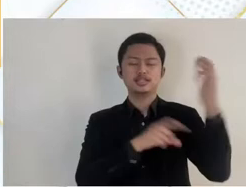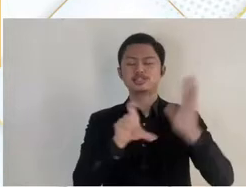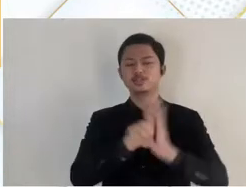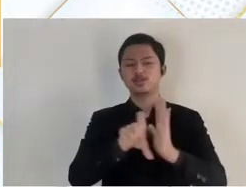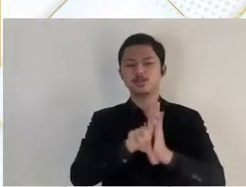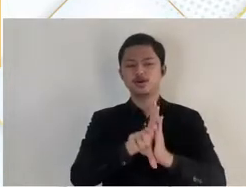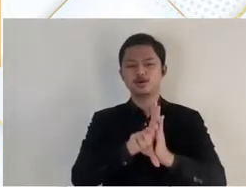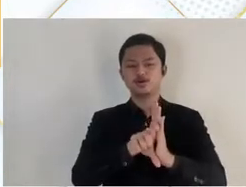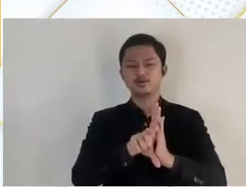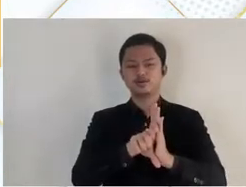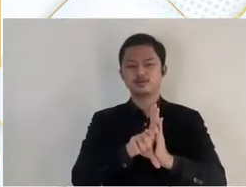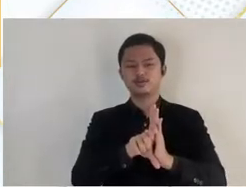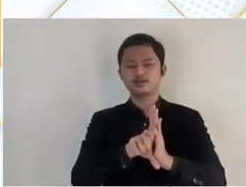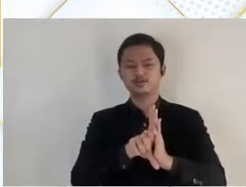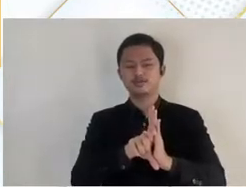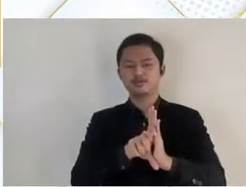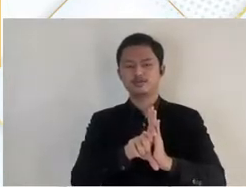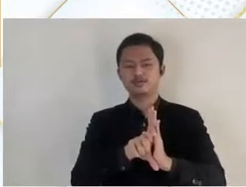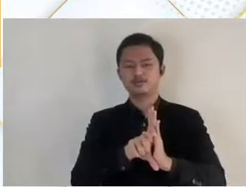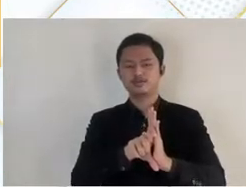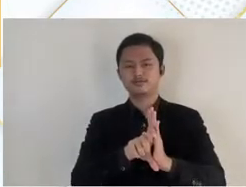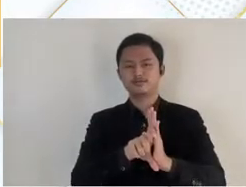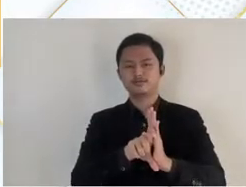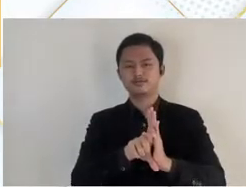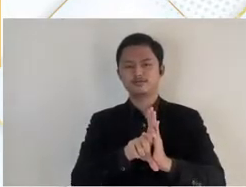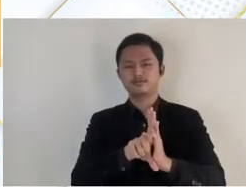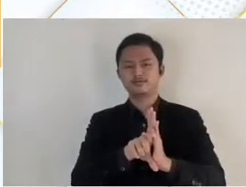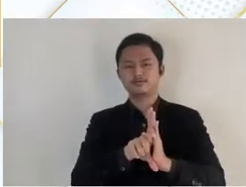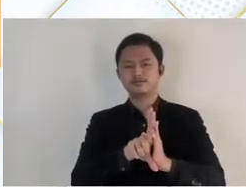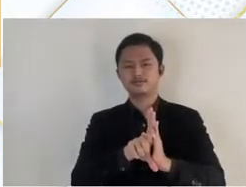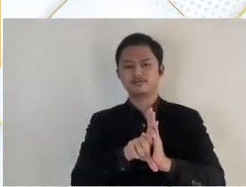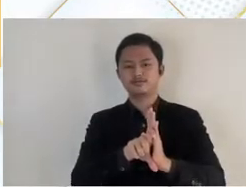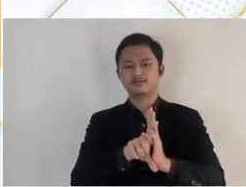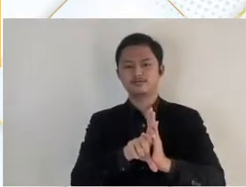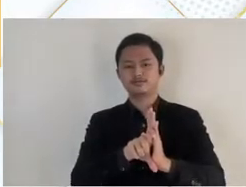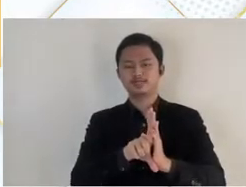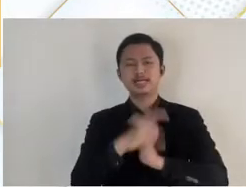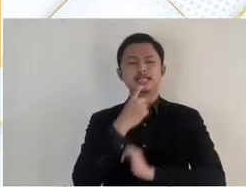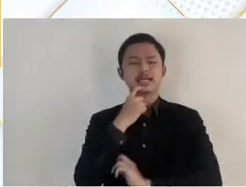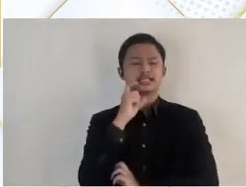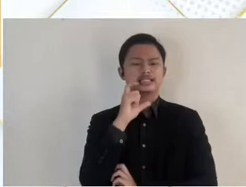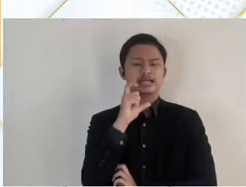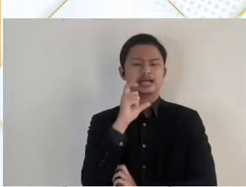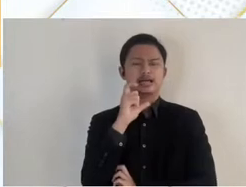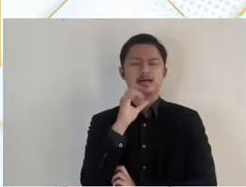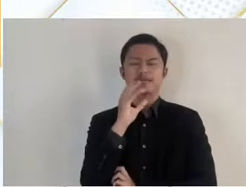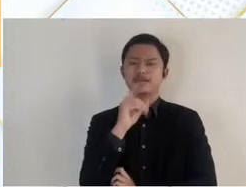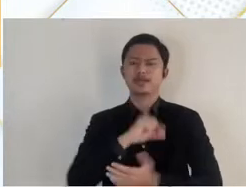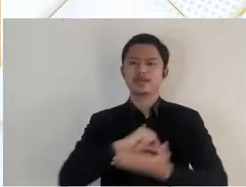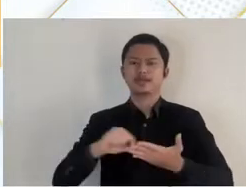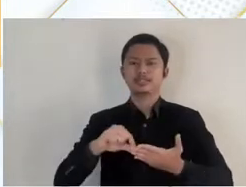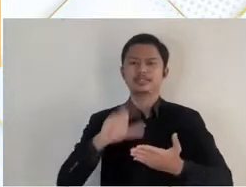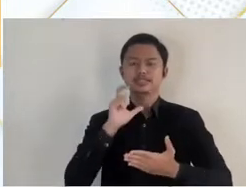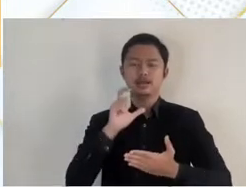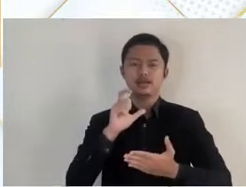the proficiency or then how to, what is that? How to adopt with